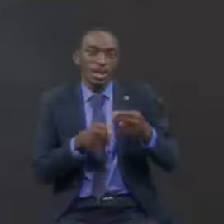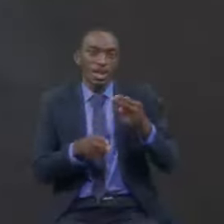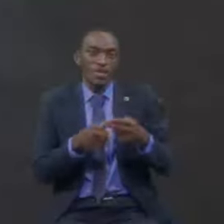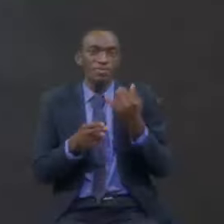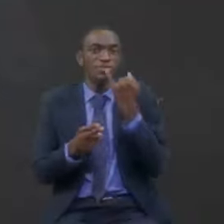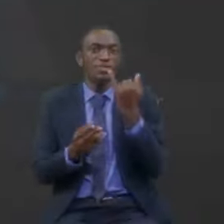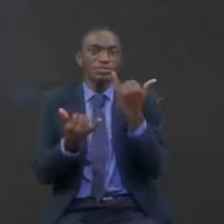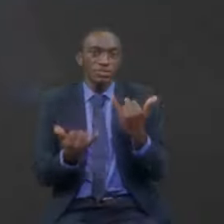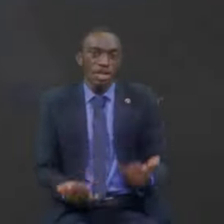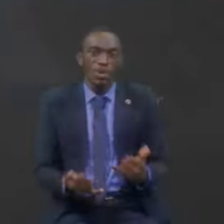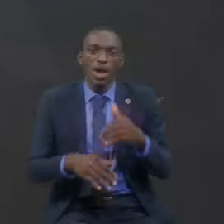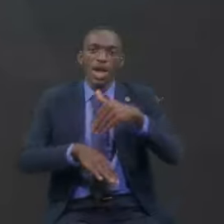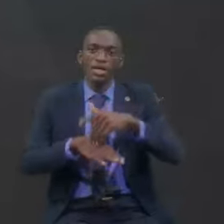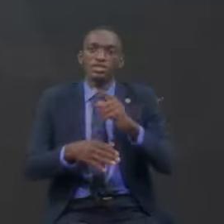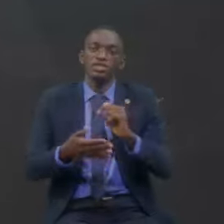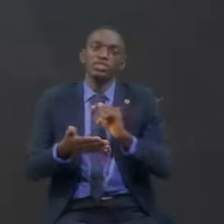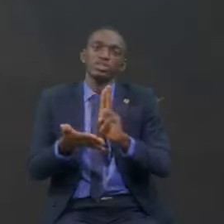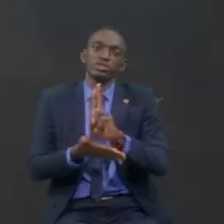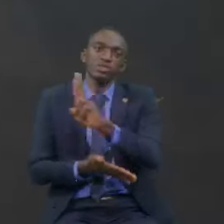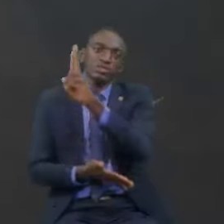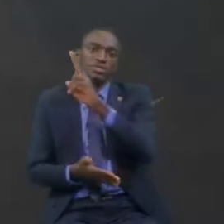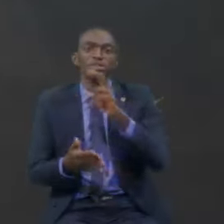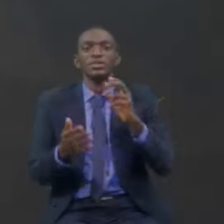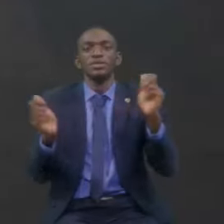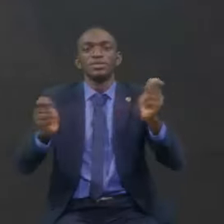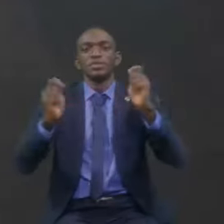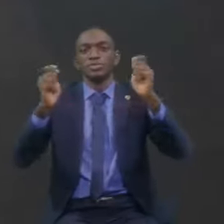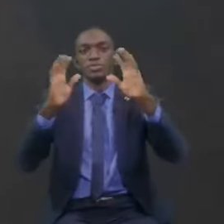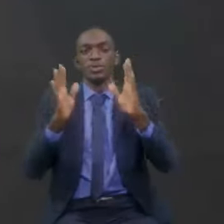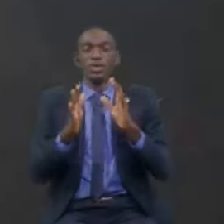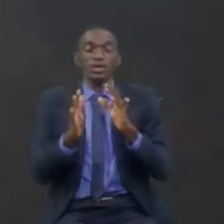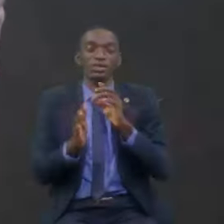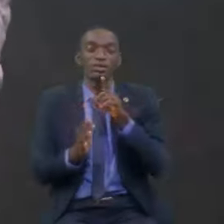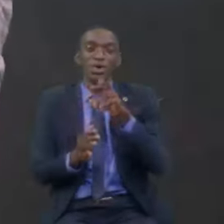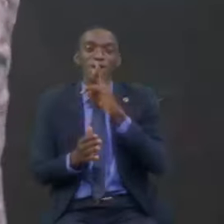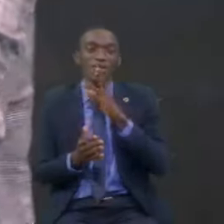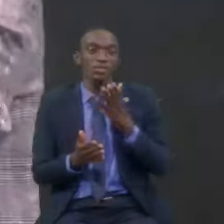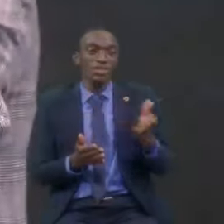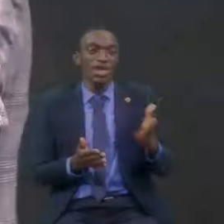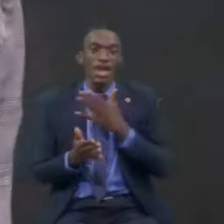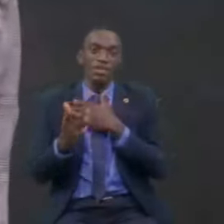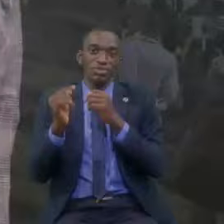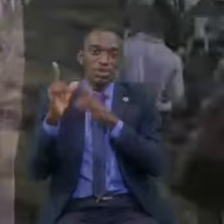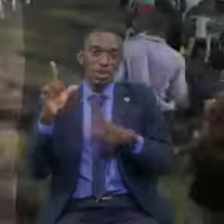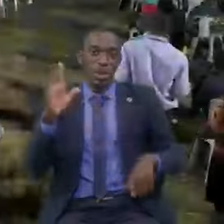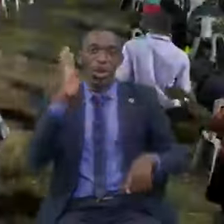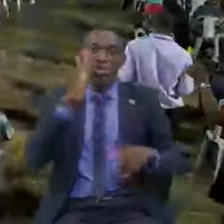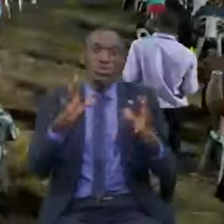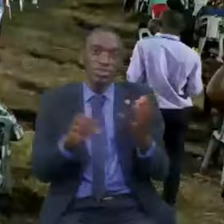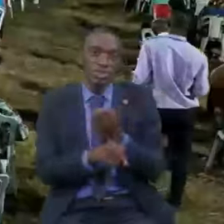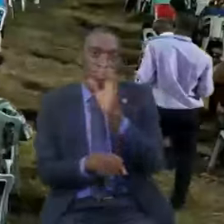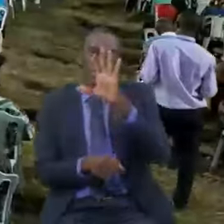the university. You are there, and the Lord is going to take your name